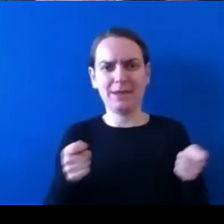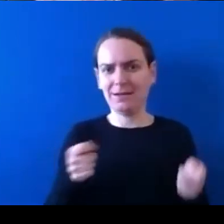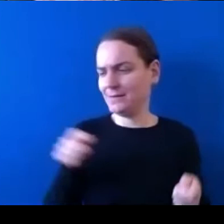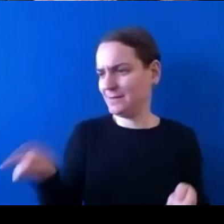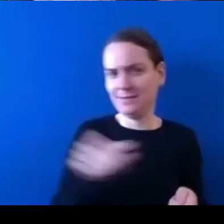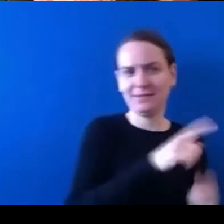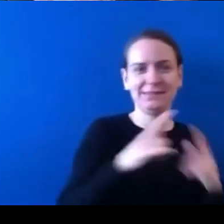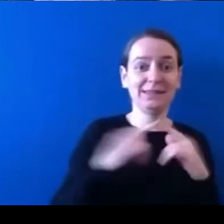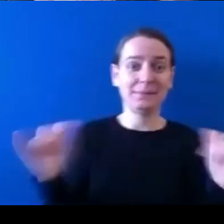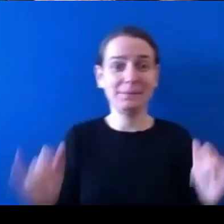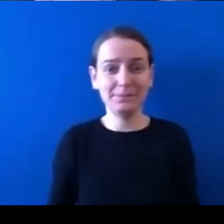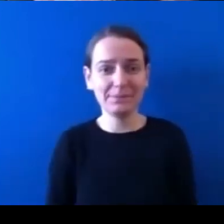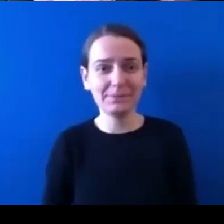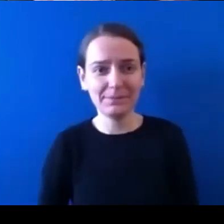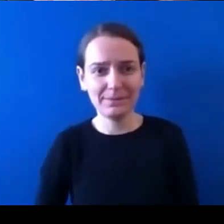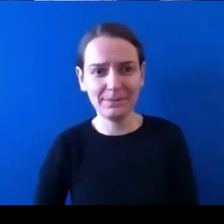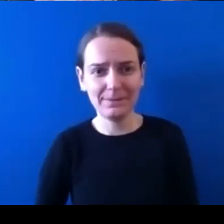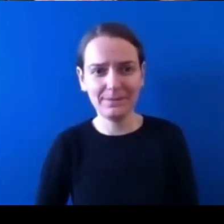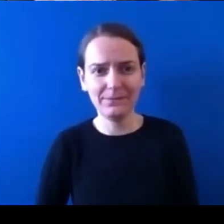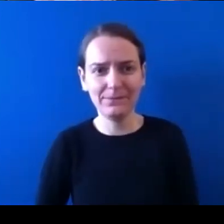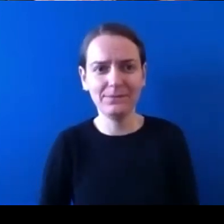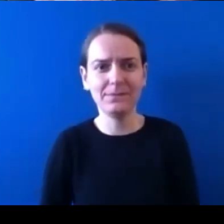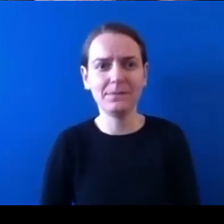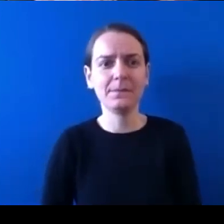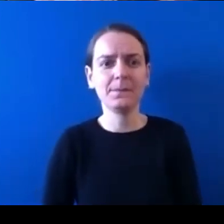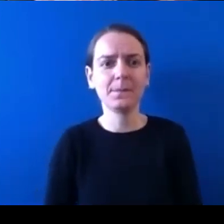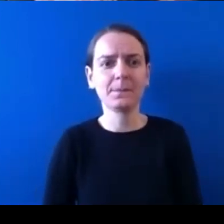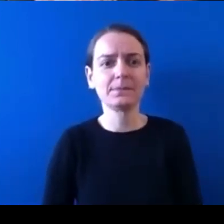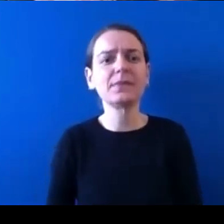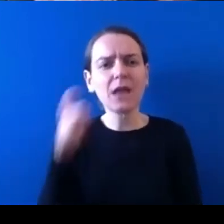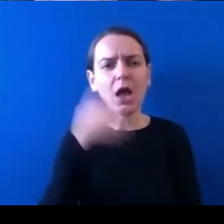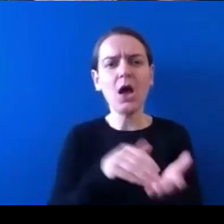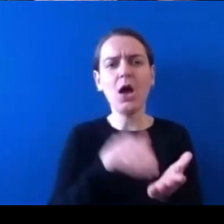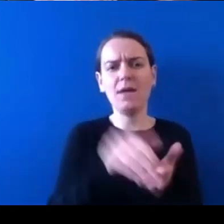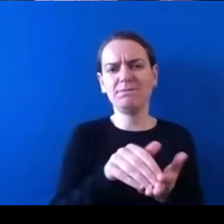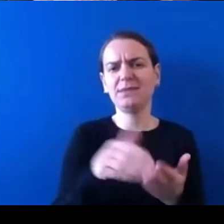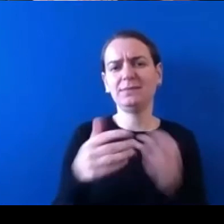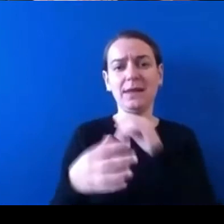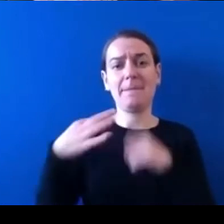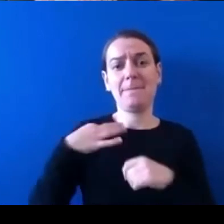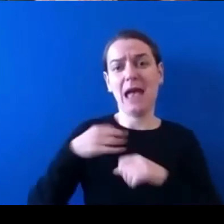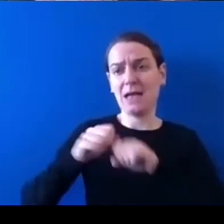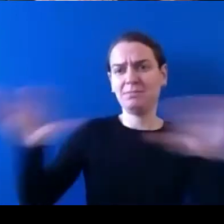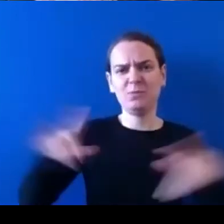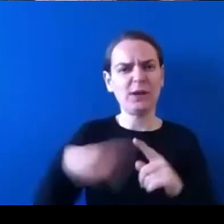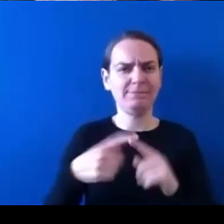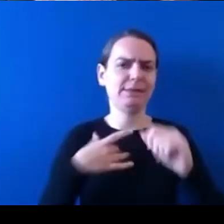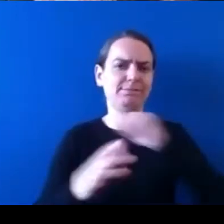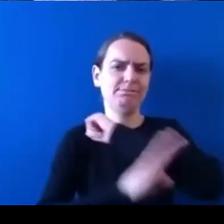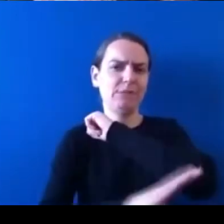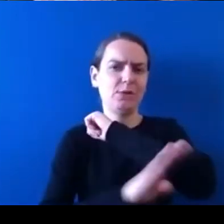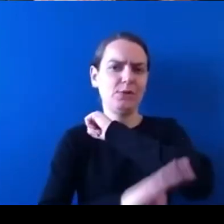May 1st to make a choice. So we were able to go back and look at the 2 colleges for the campuses